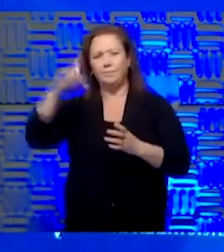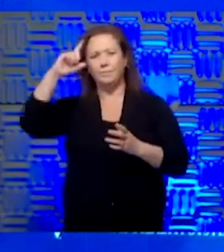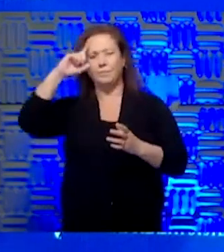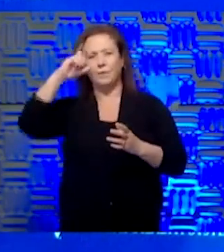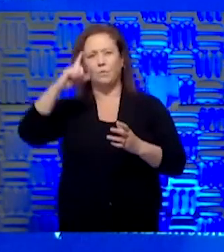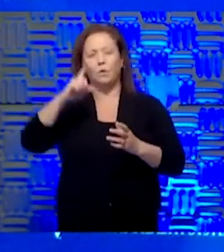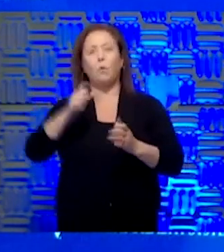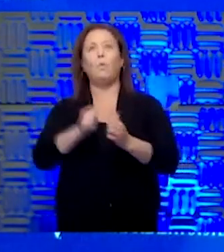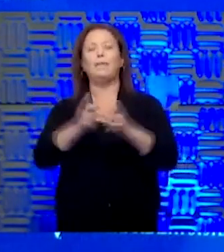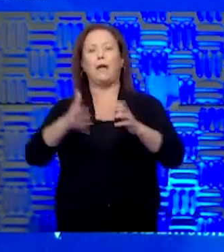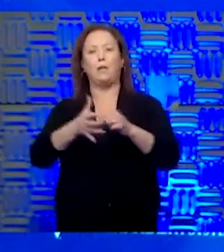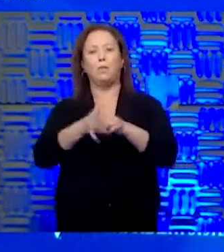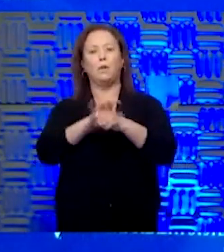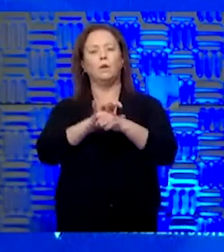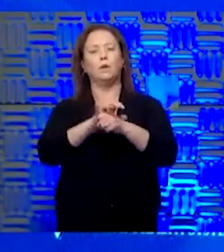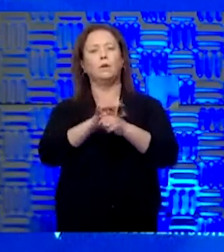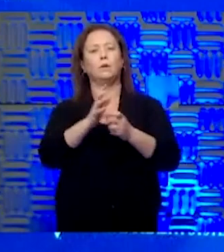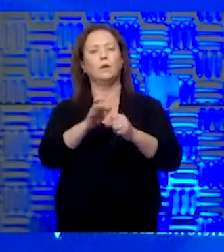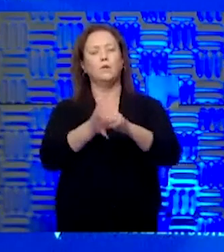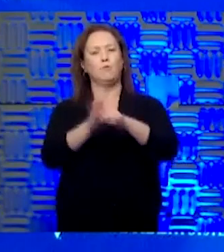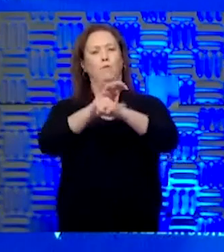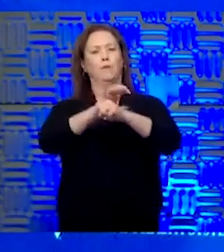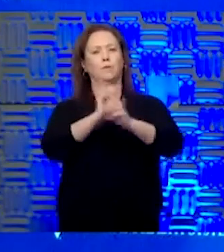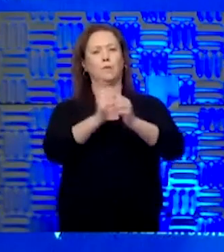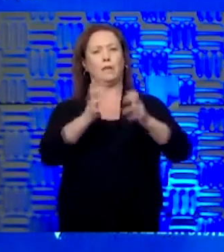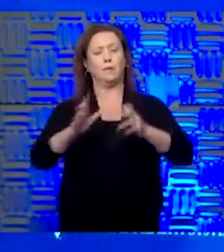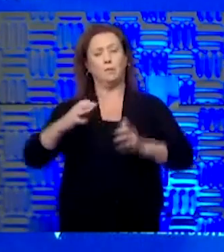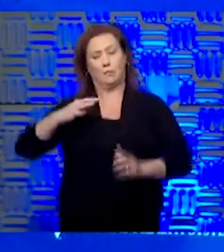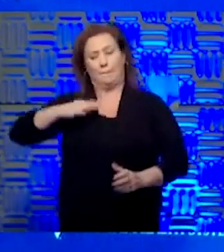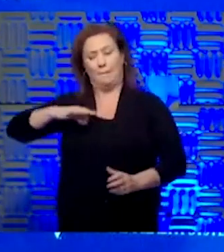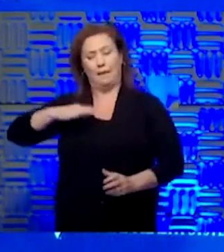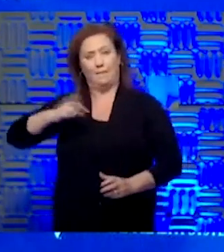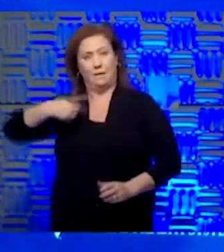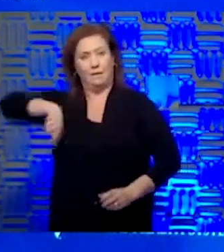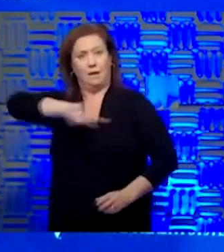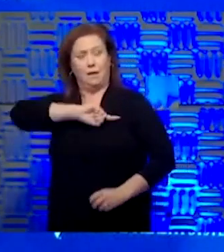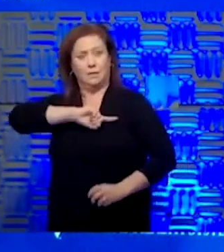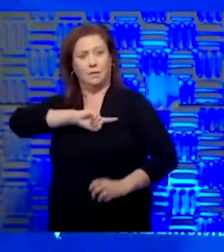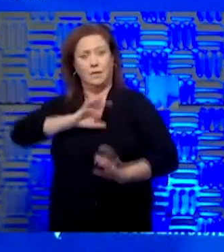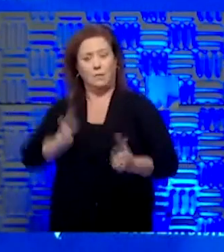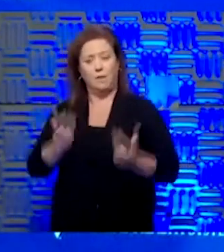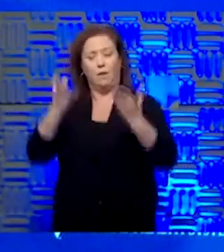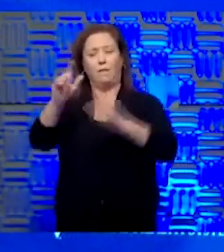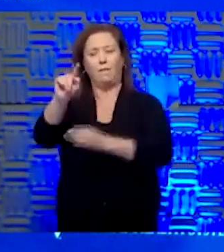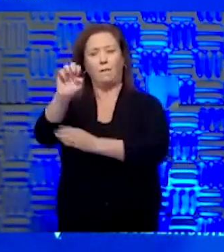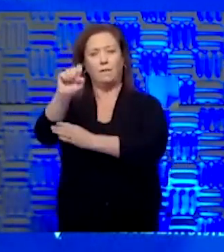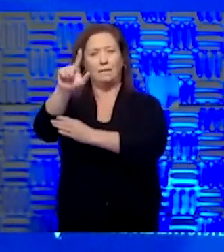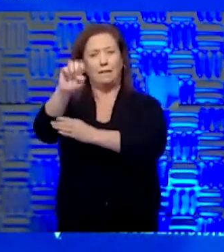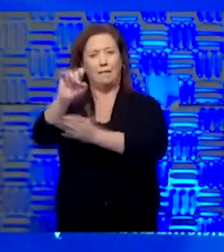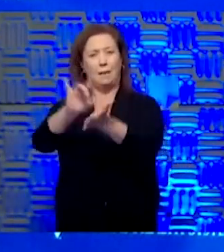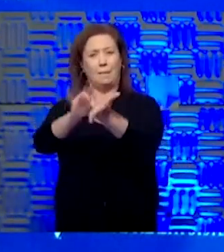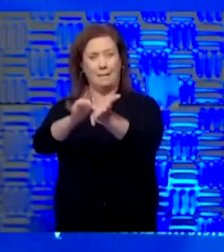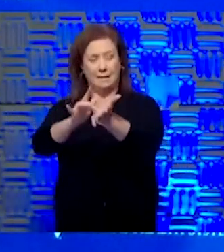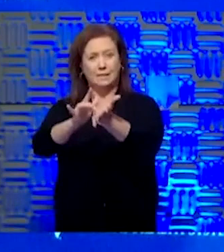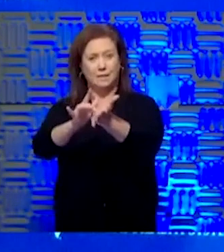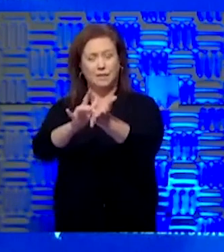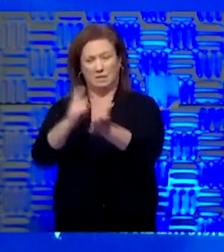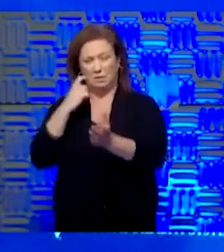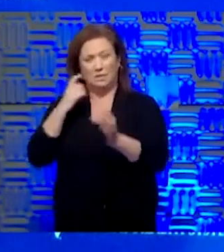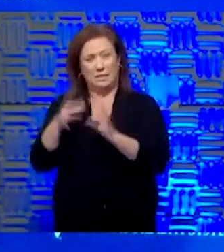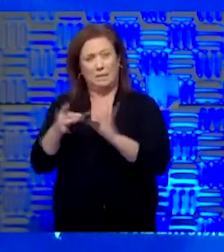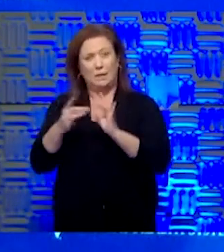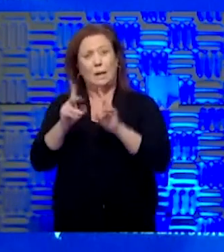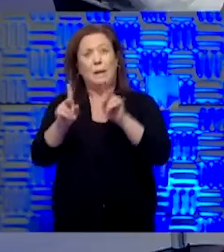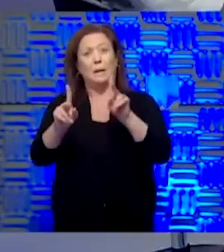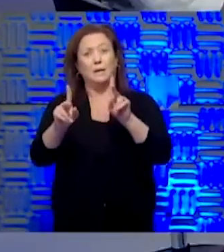the coronavirus, there's an advantage to us to be able to offer telemedicine to a lot of patients, especially, as you mentioned, people in